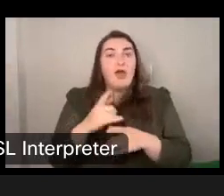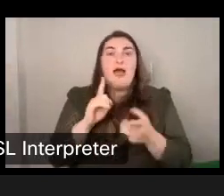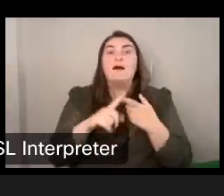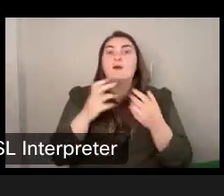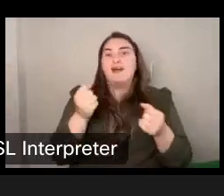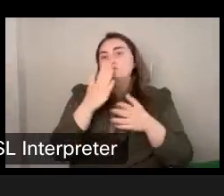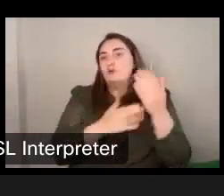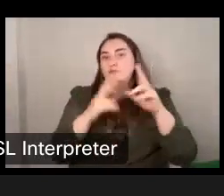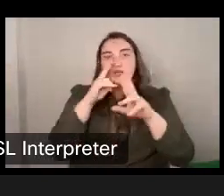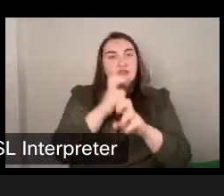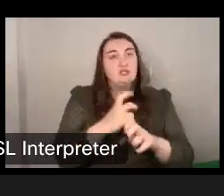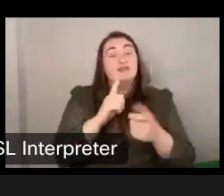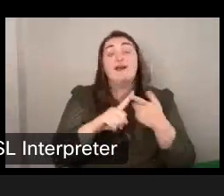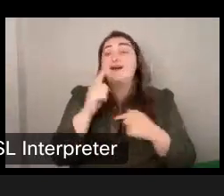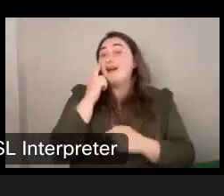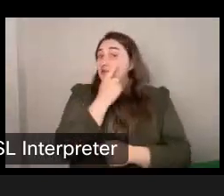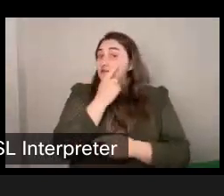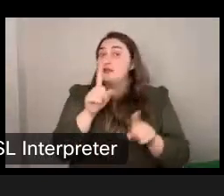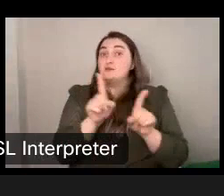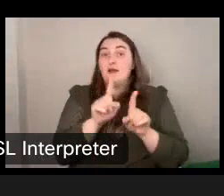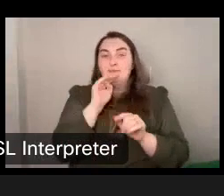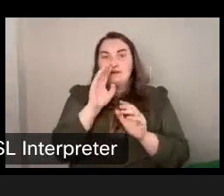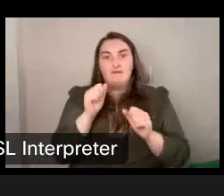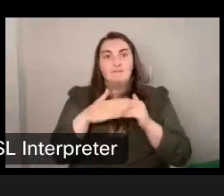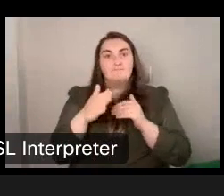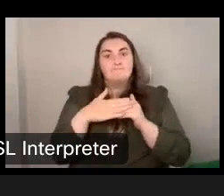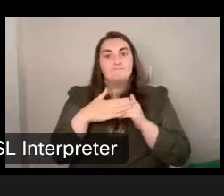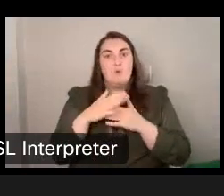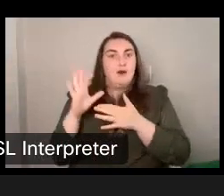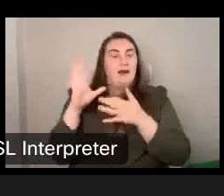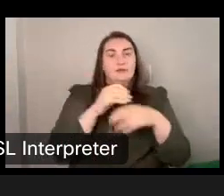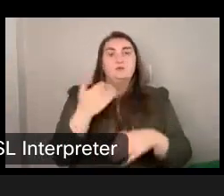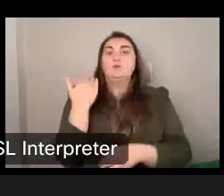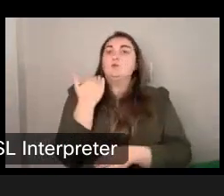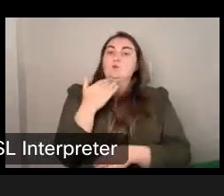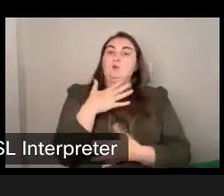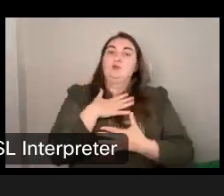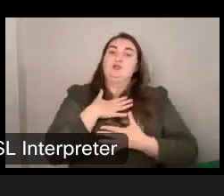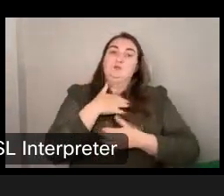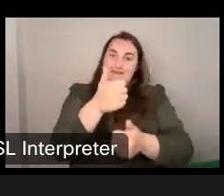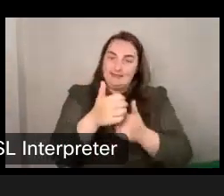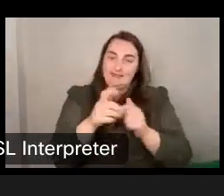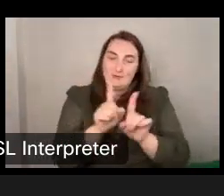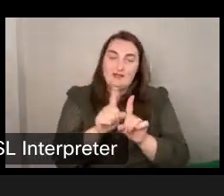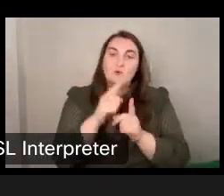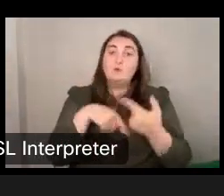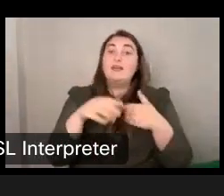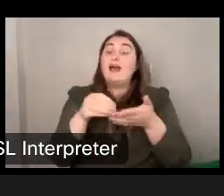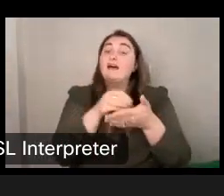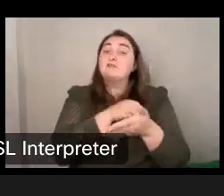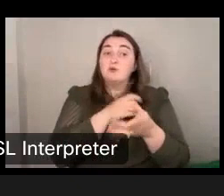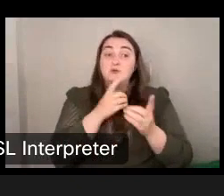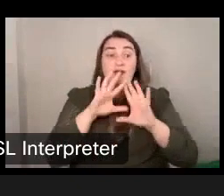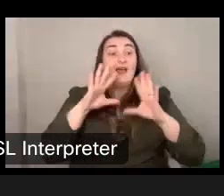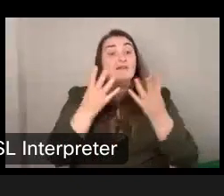as well that there's an increased rate around suicide and that. So we really need to do everything that we can to